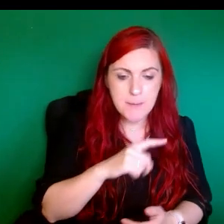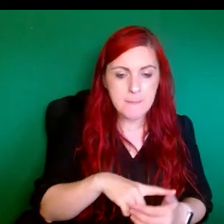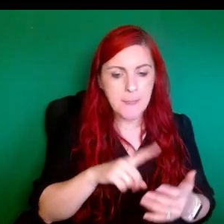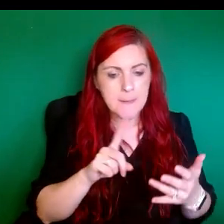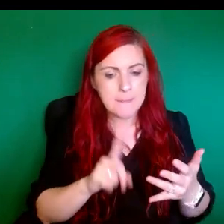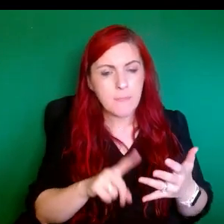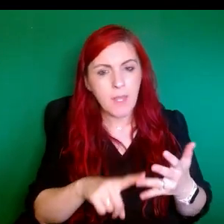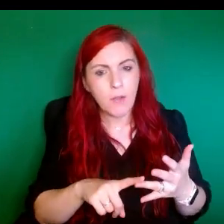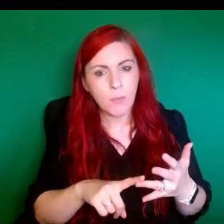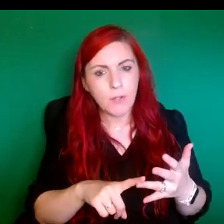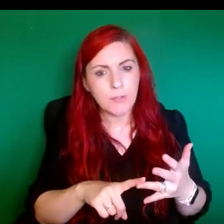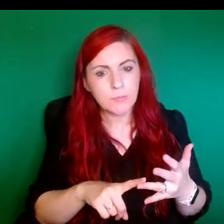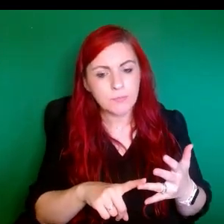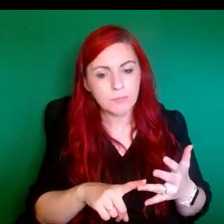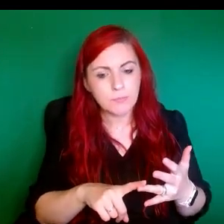rights is that